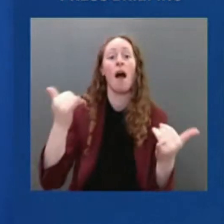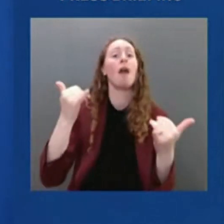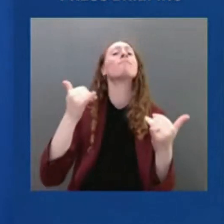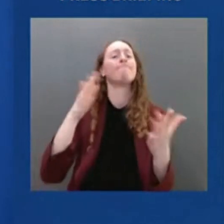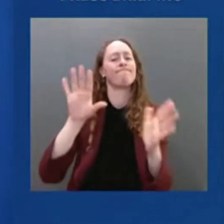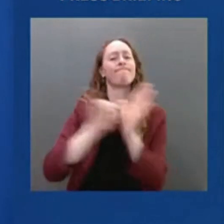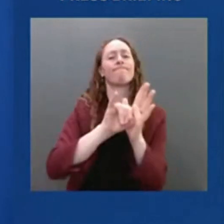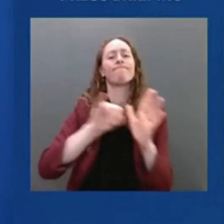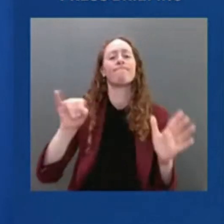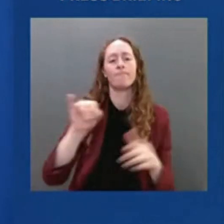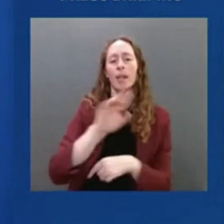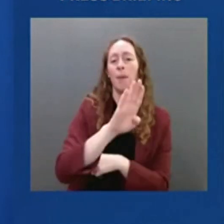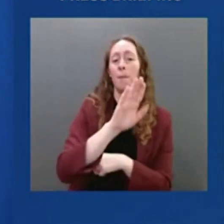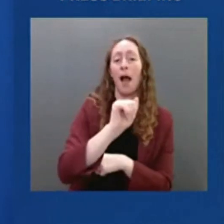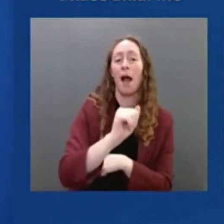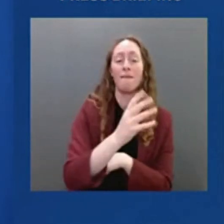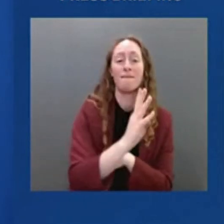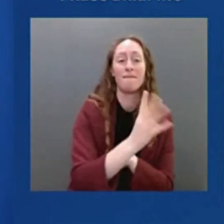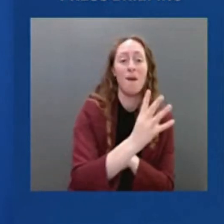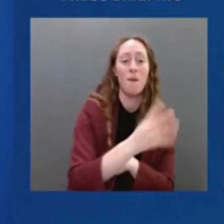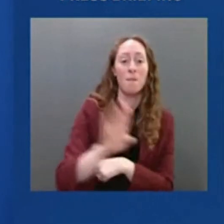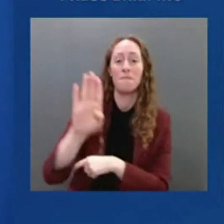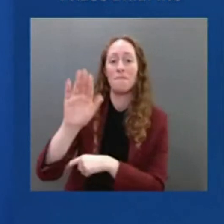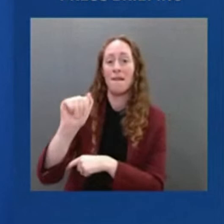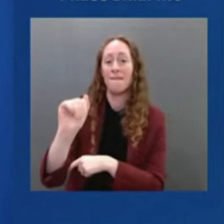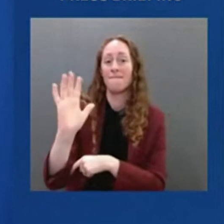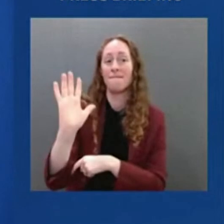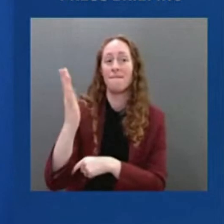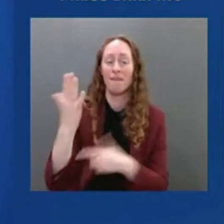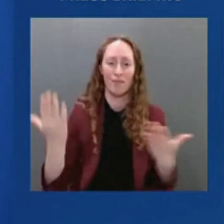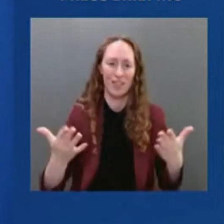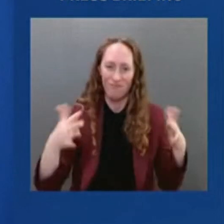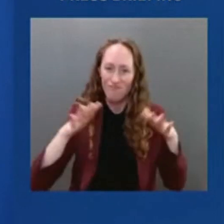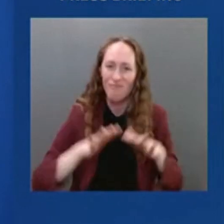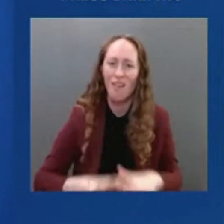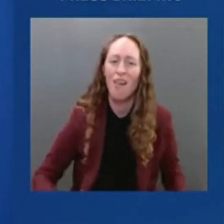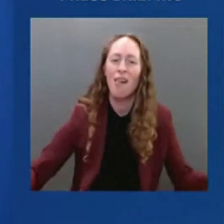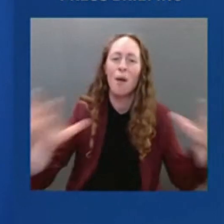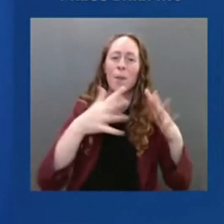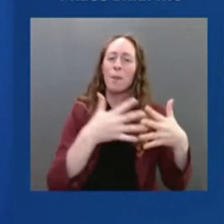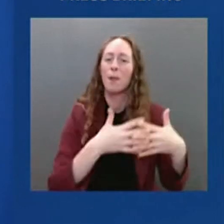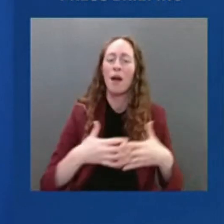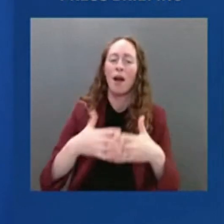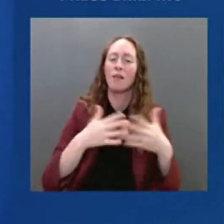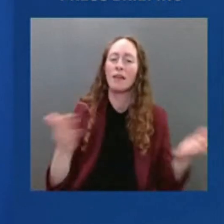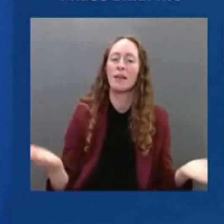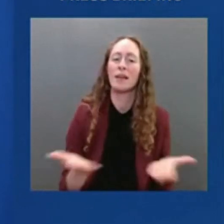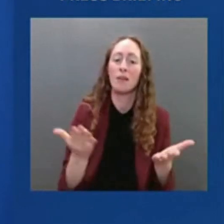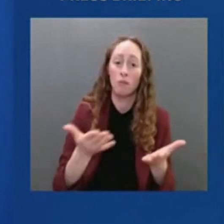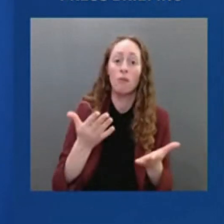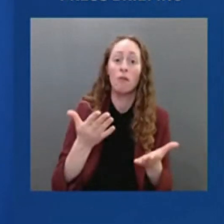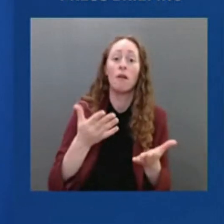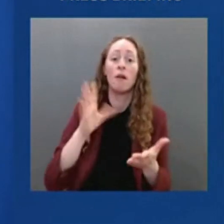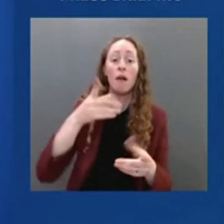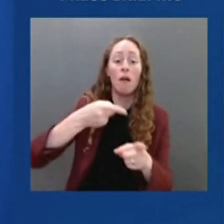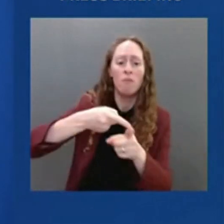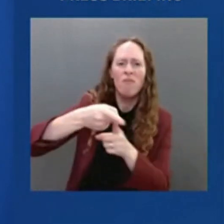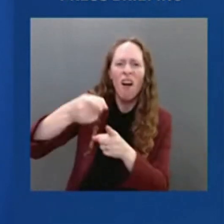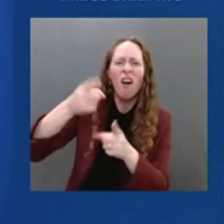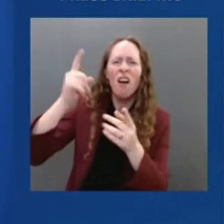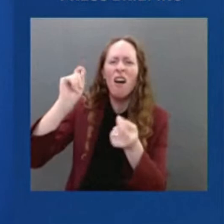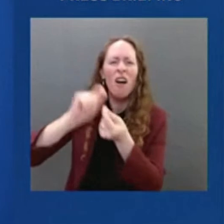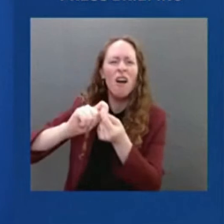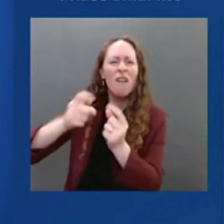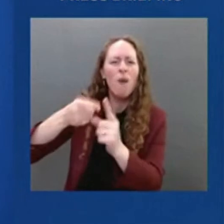States. These are sublineages of the Omicron variant, or variations of the initial Omicron strain, and decedents of